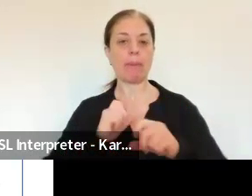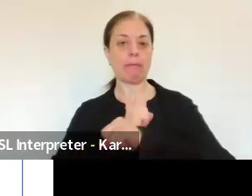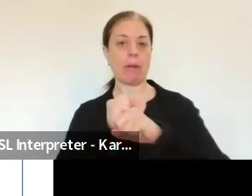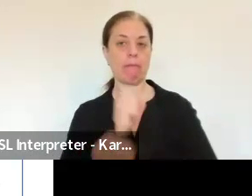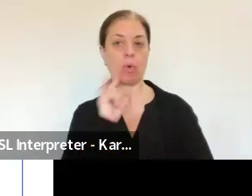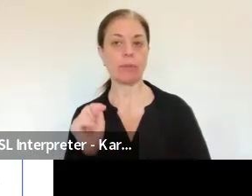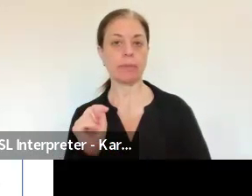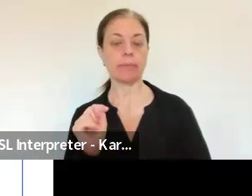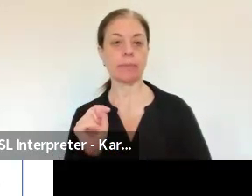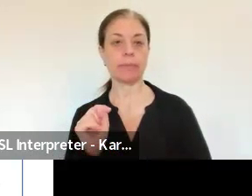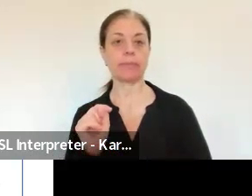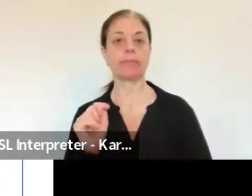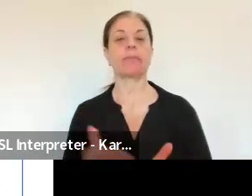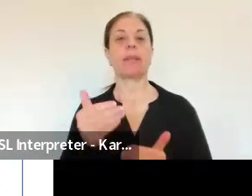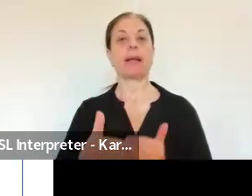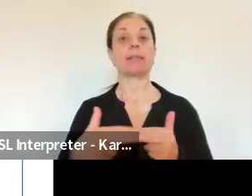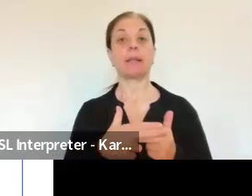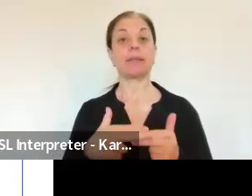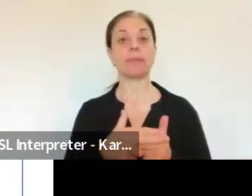it. Next slide.